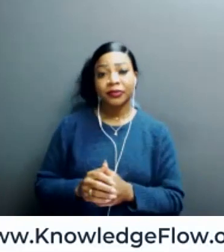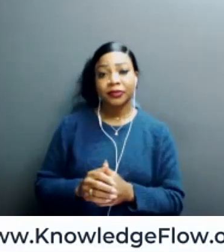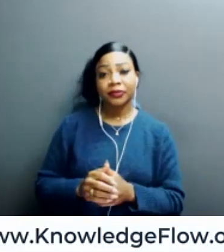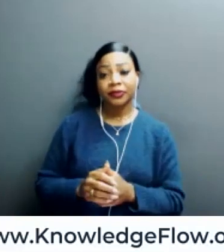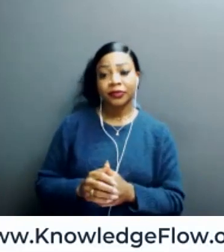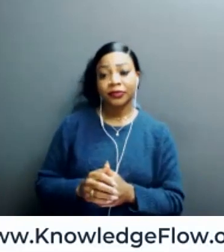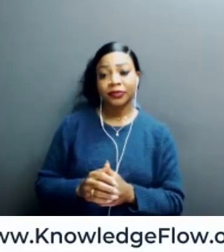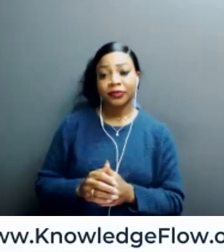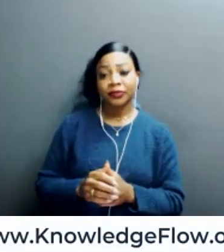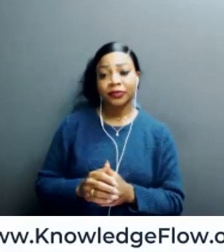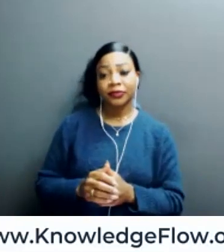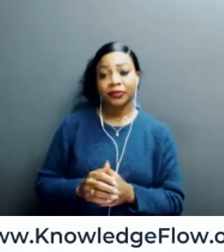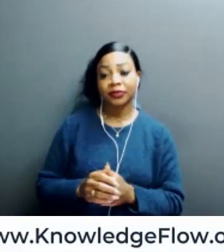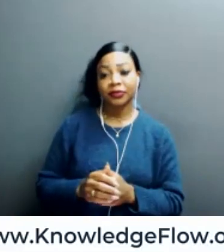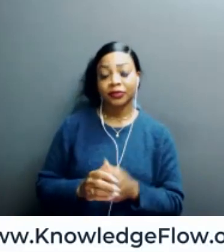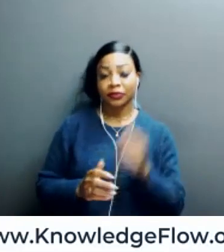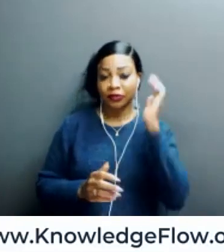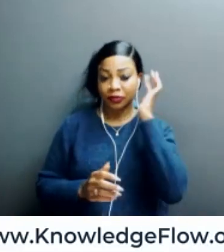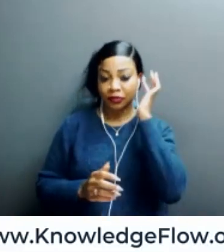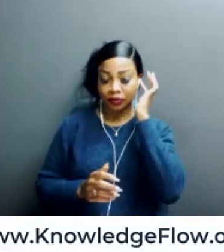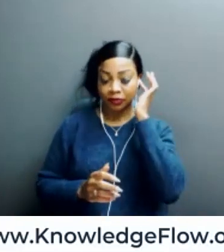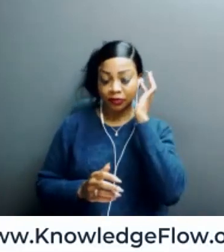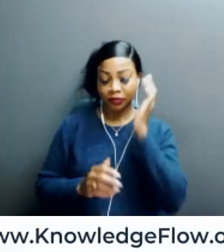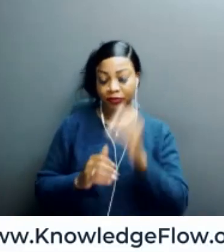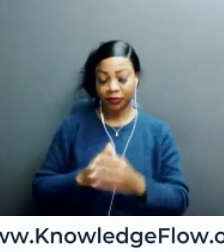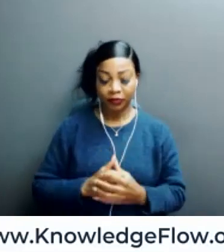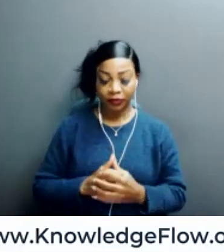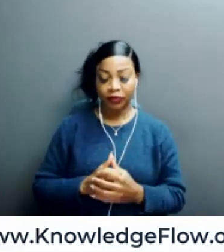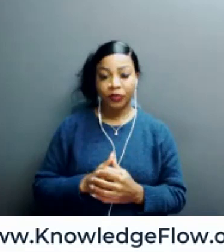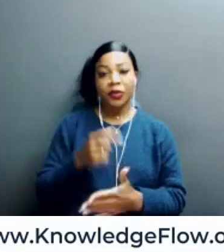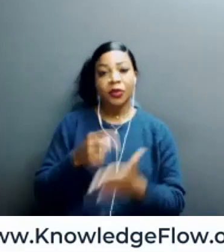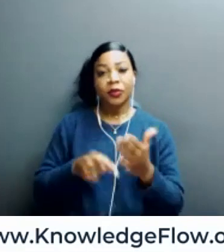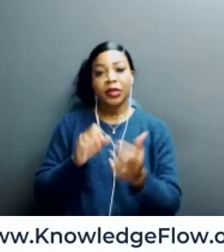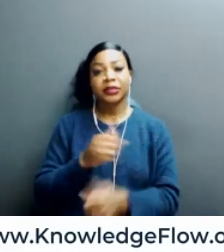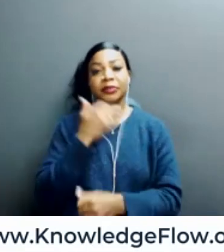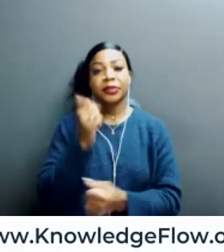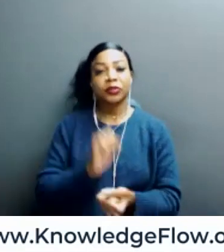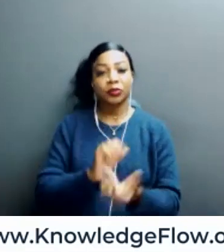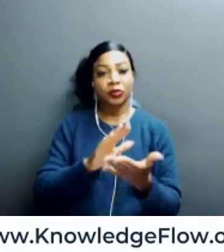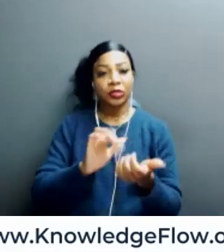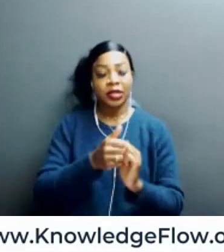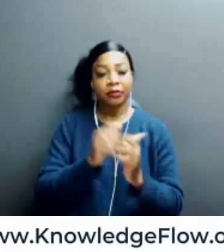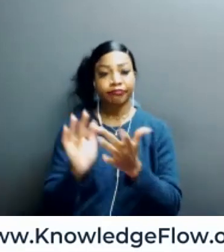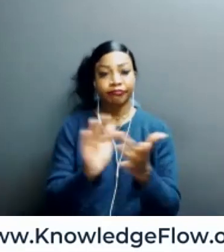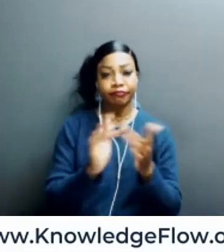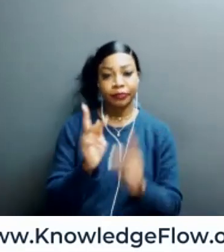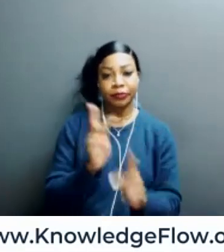how do you go about this in your work what are the the best way that you reach people first